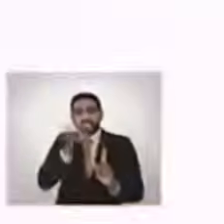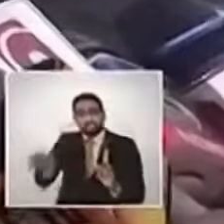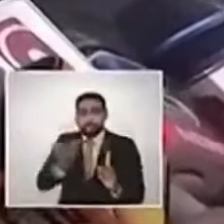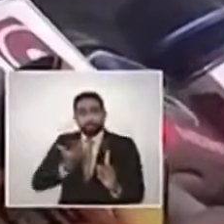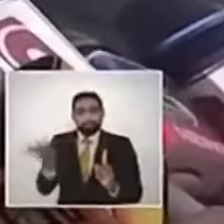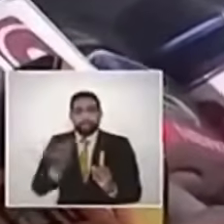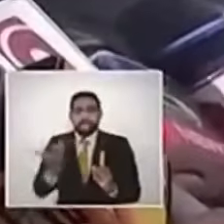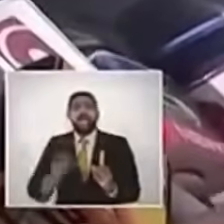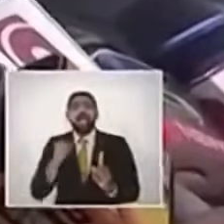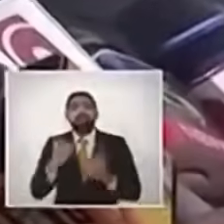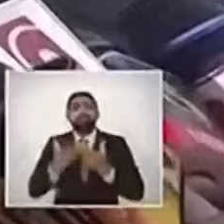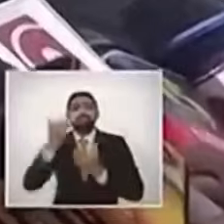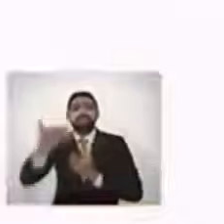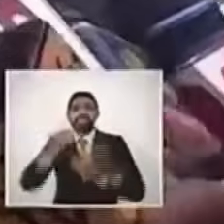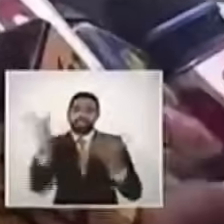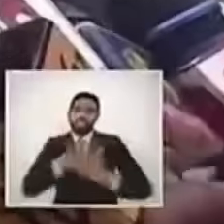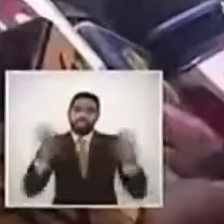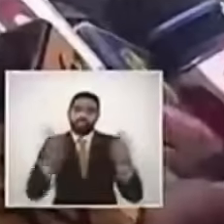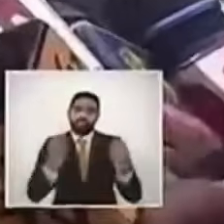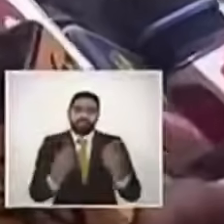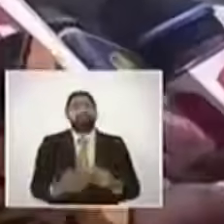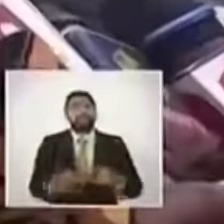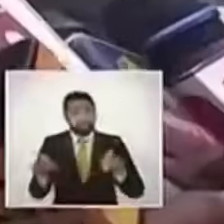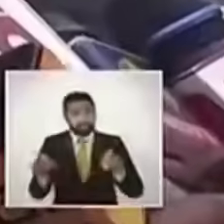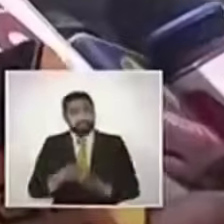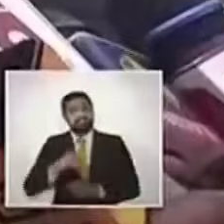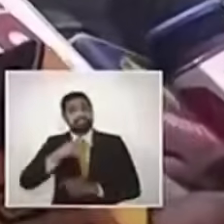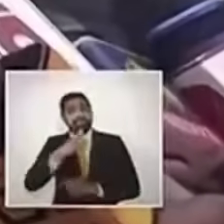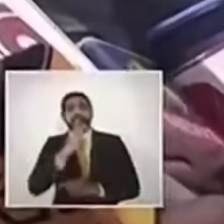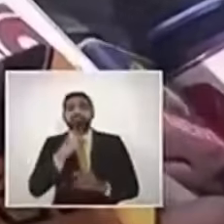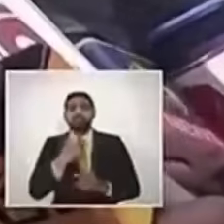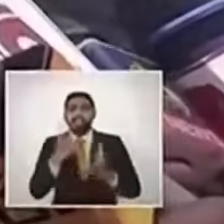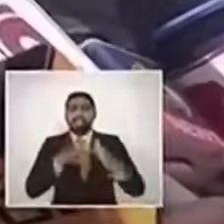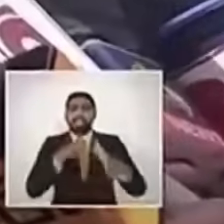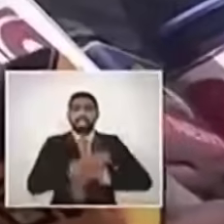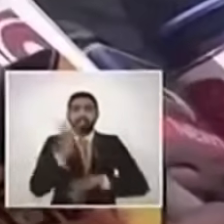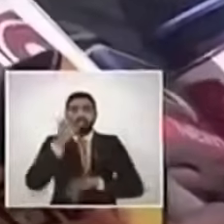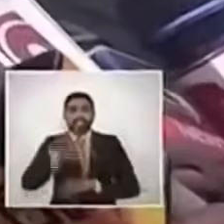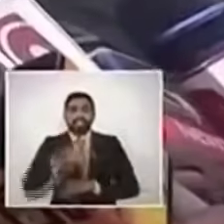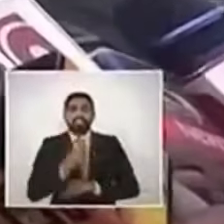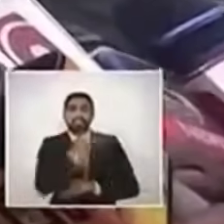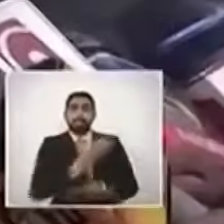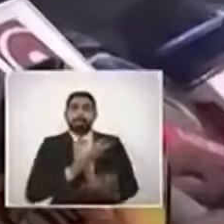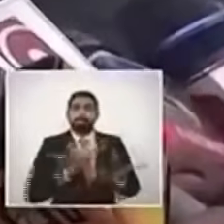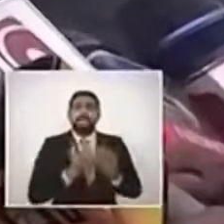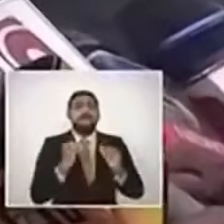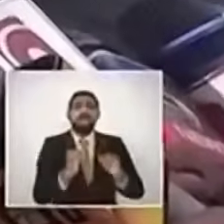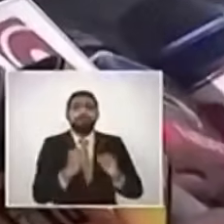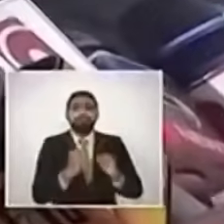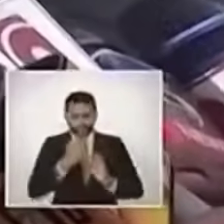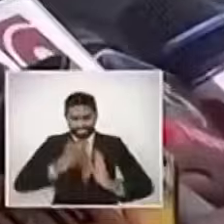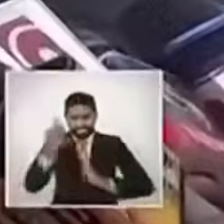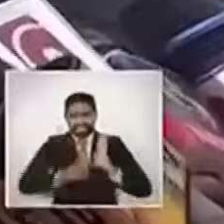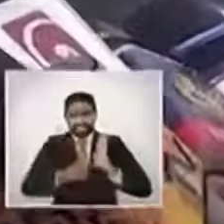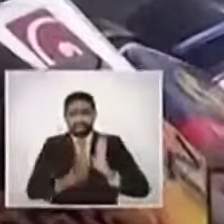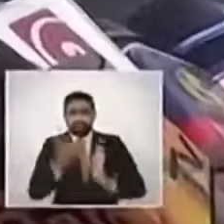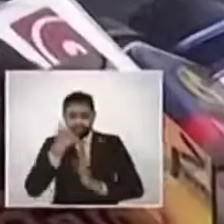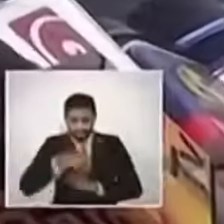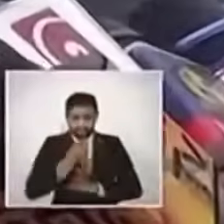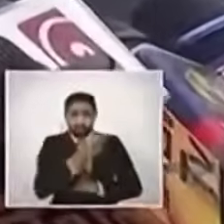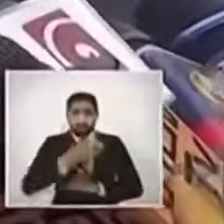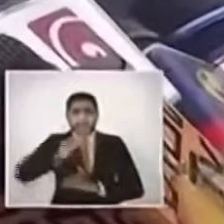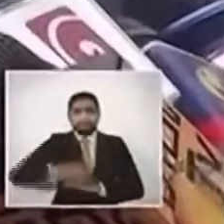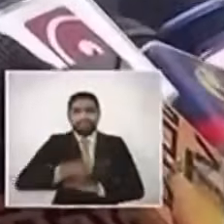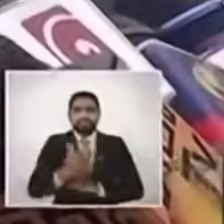happen if we will not be able to provide jet fuel? We are legally bound to provide fuel to these entities. Now this has become a national issue.